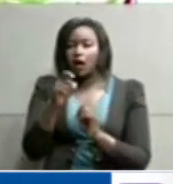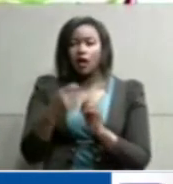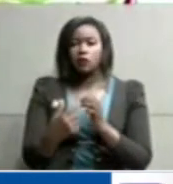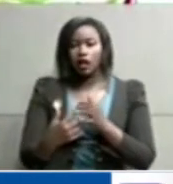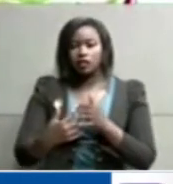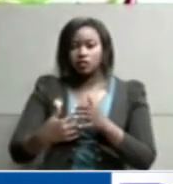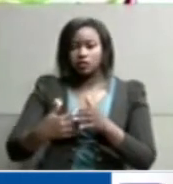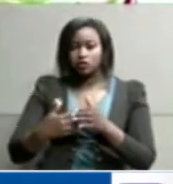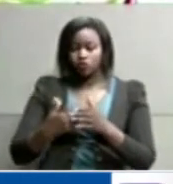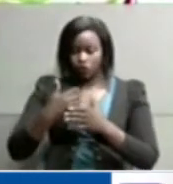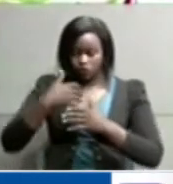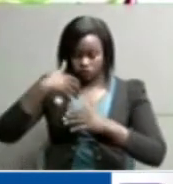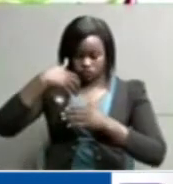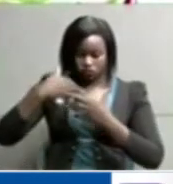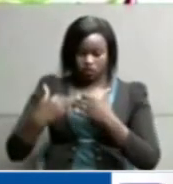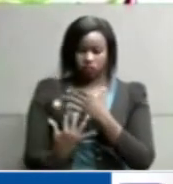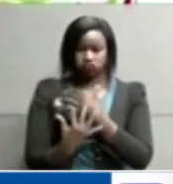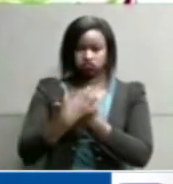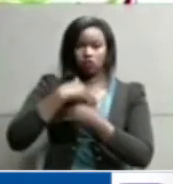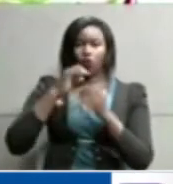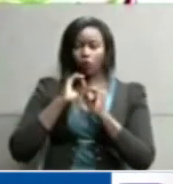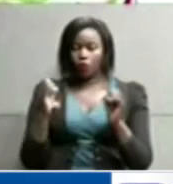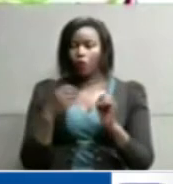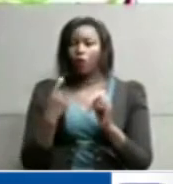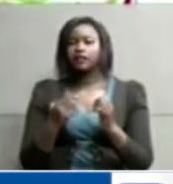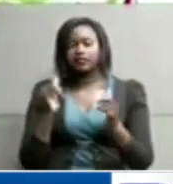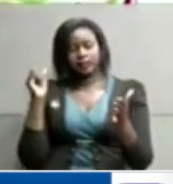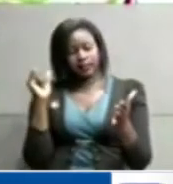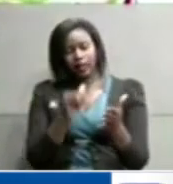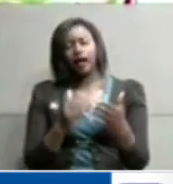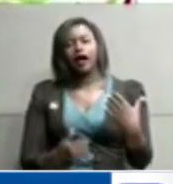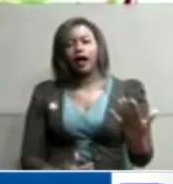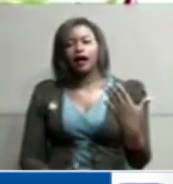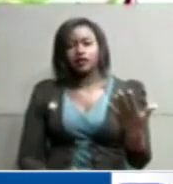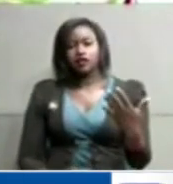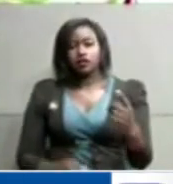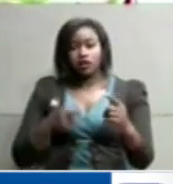you wash with soap and it goes away.